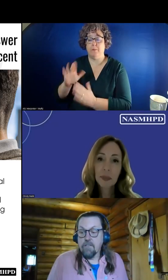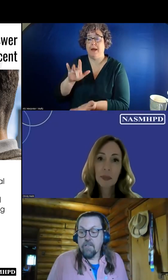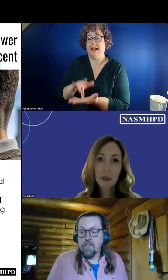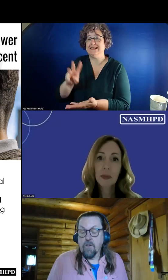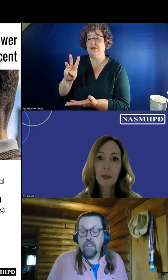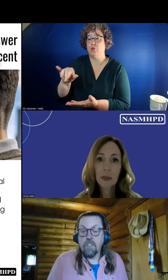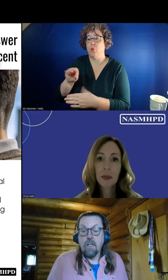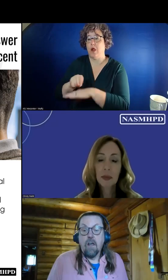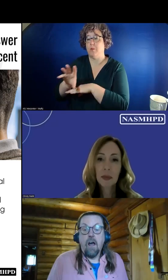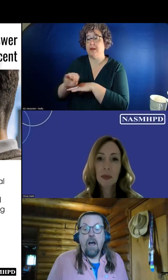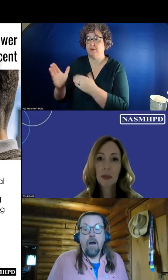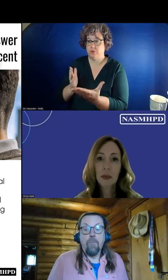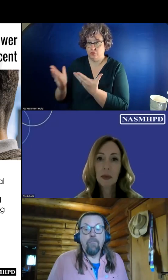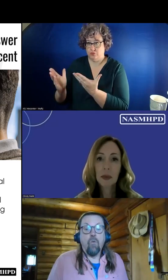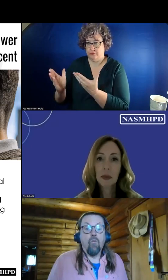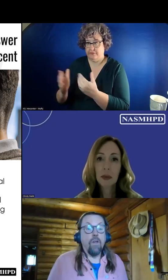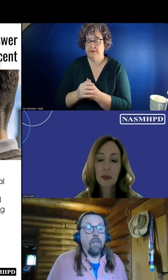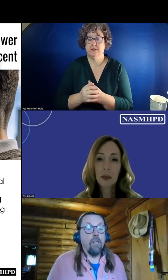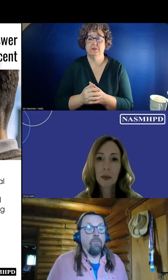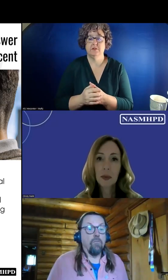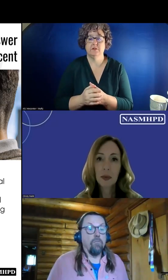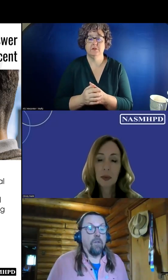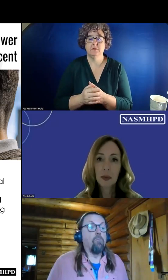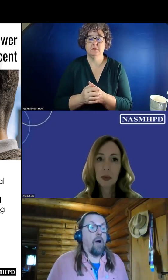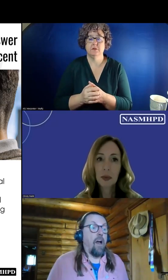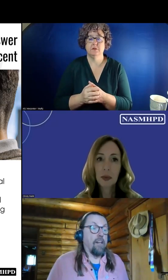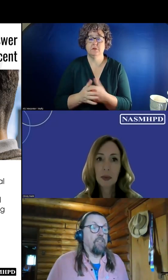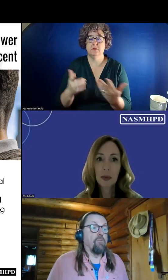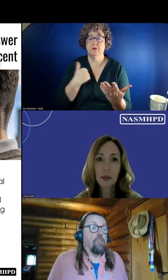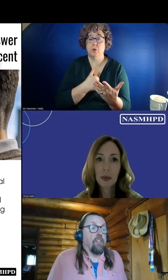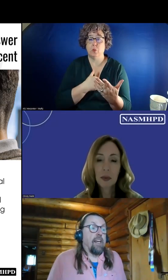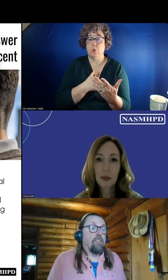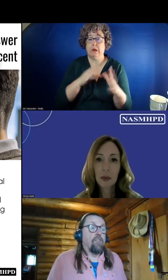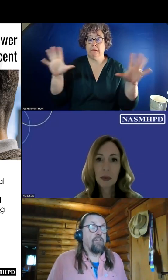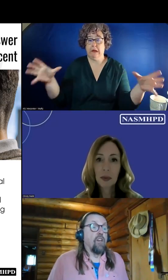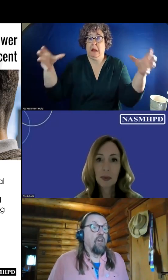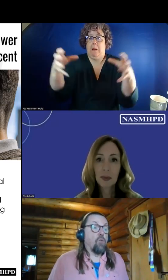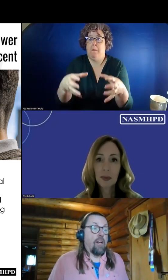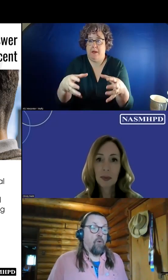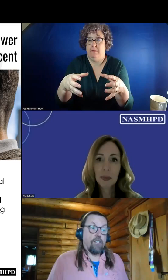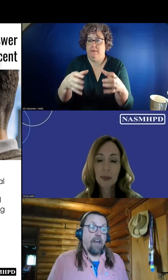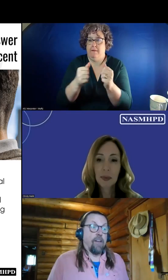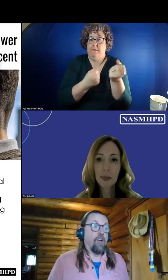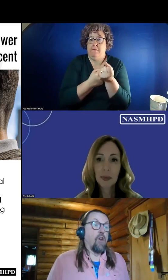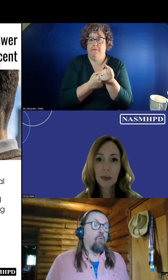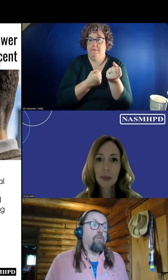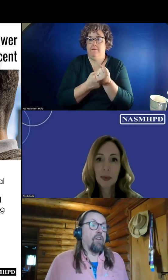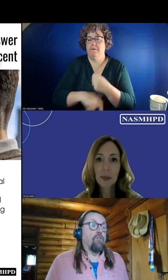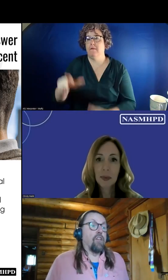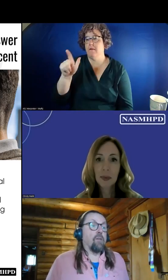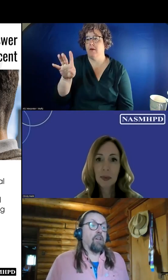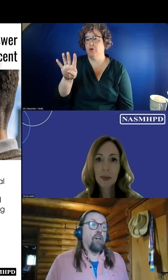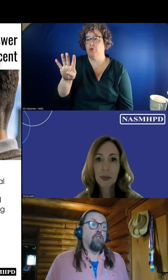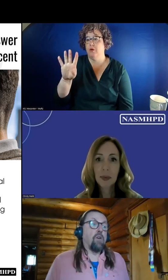Counseling Service. We combined to get to this 24/7. We're